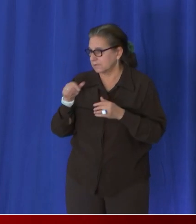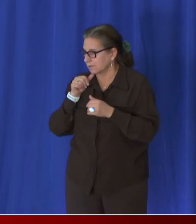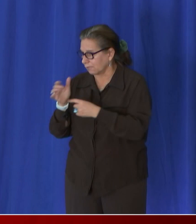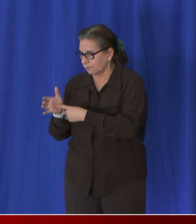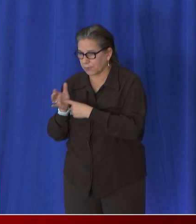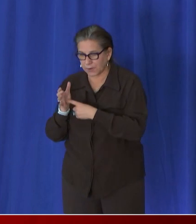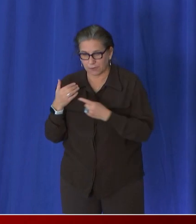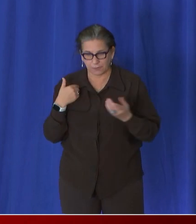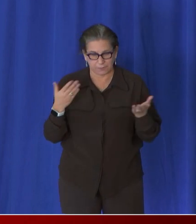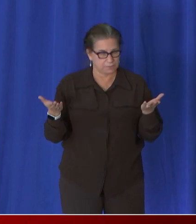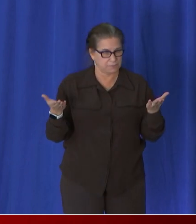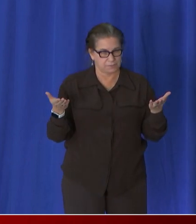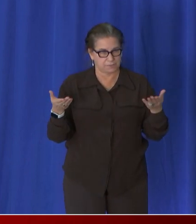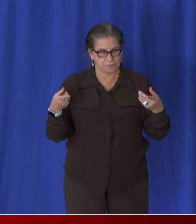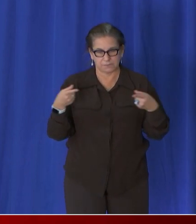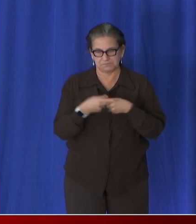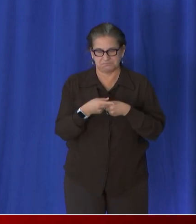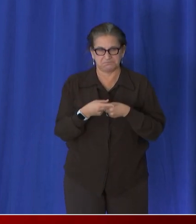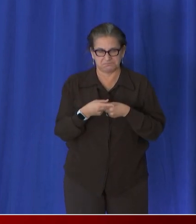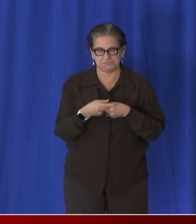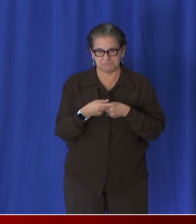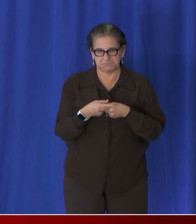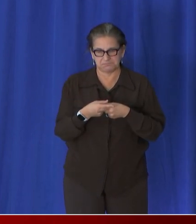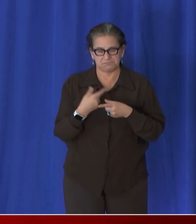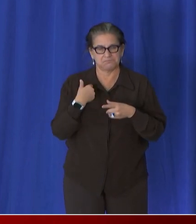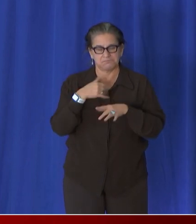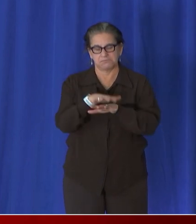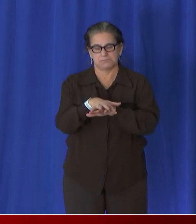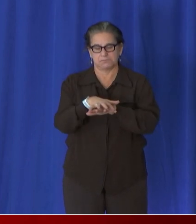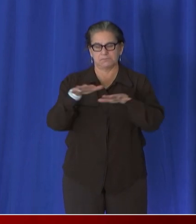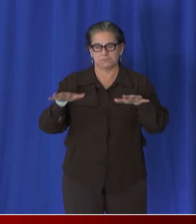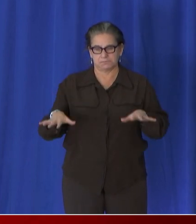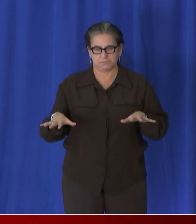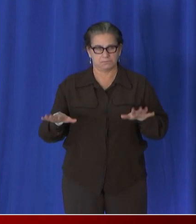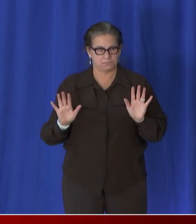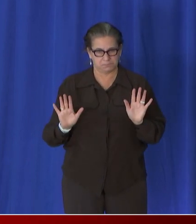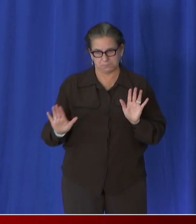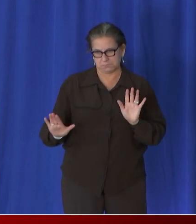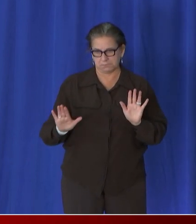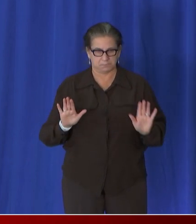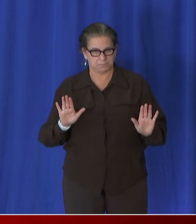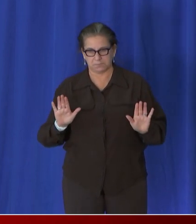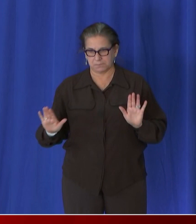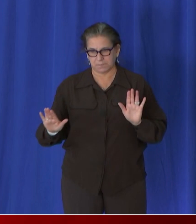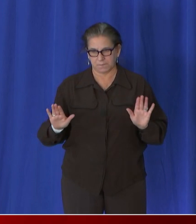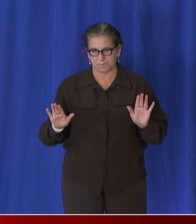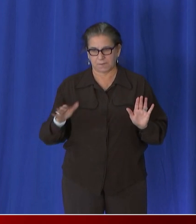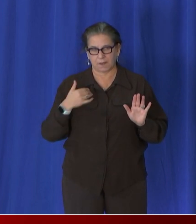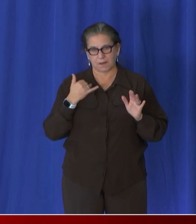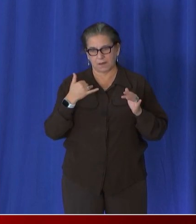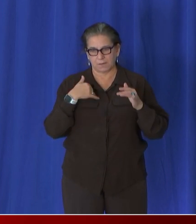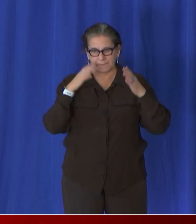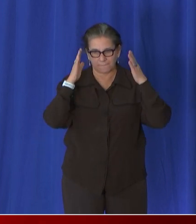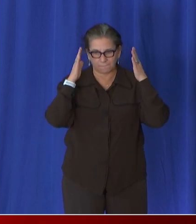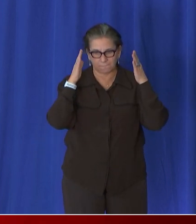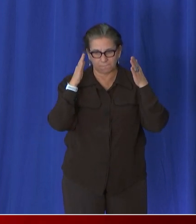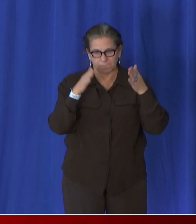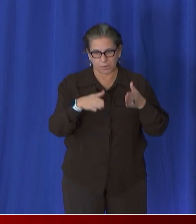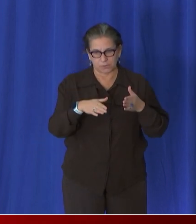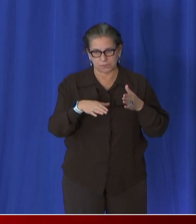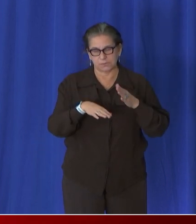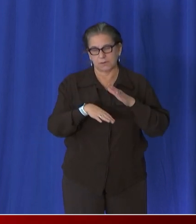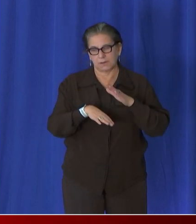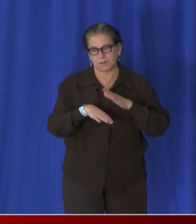why not? Well, we're focused on patrons and the higher risk activity that happens